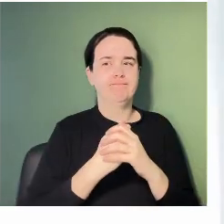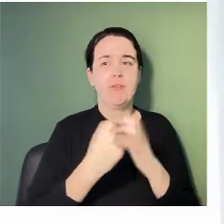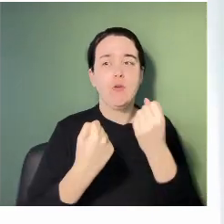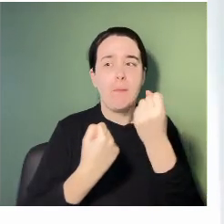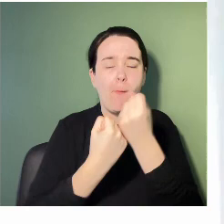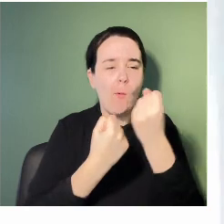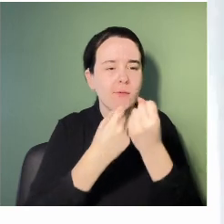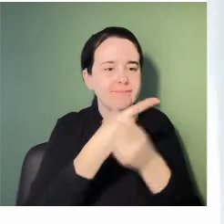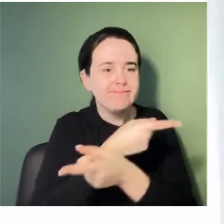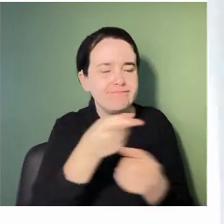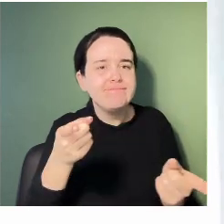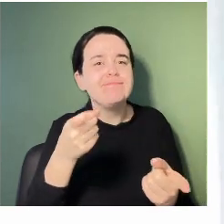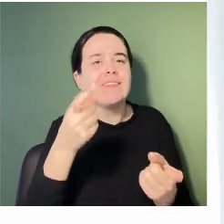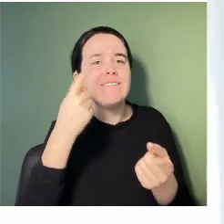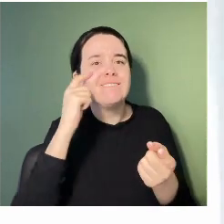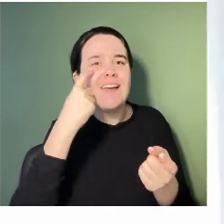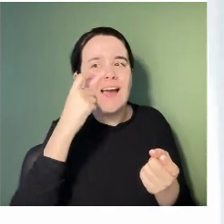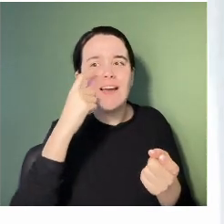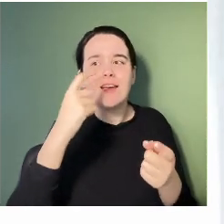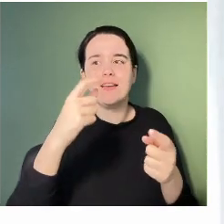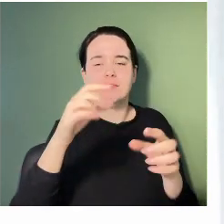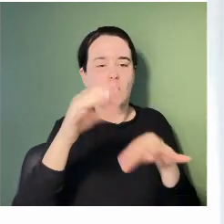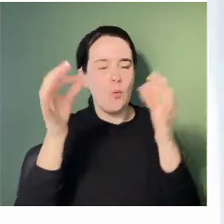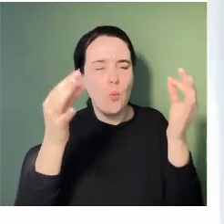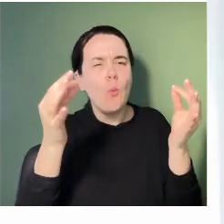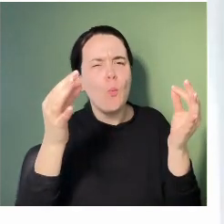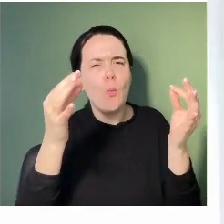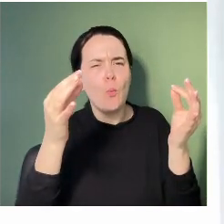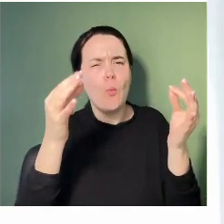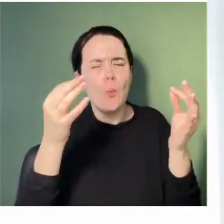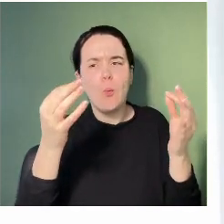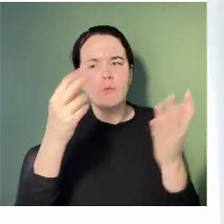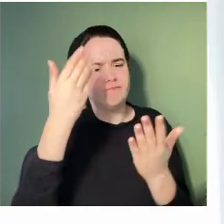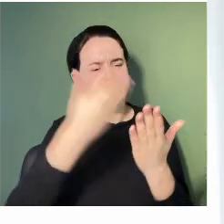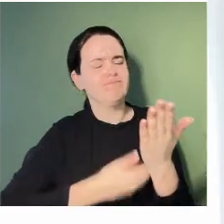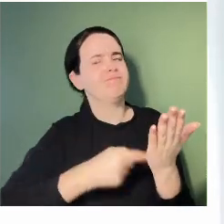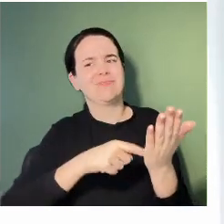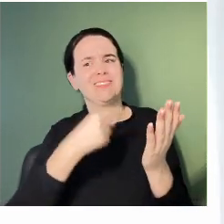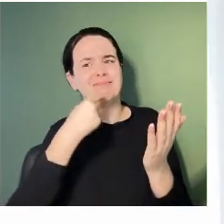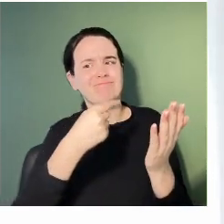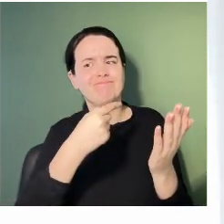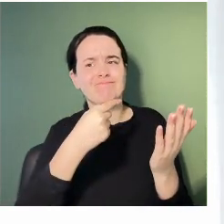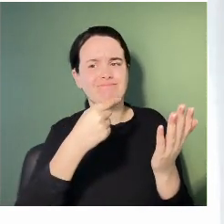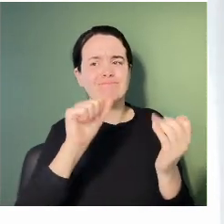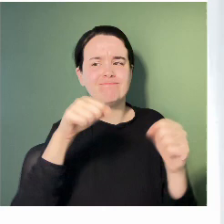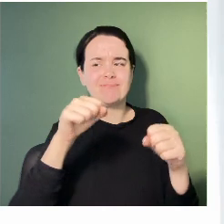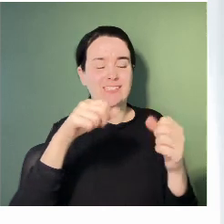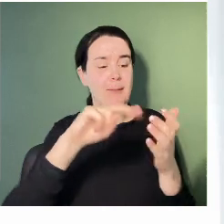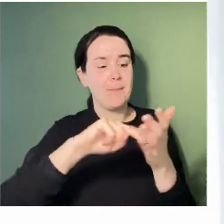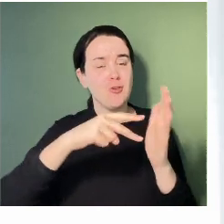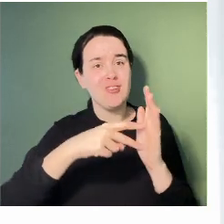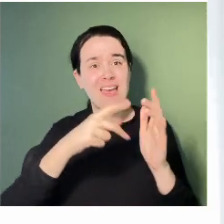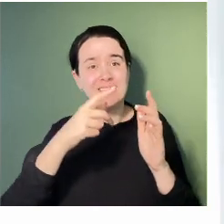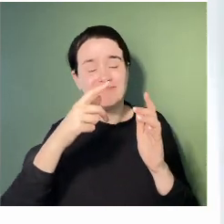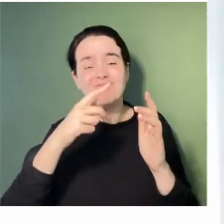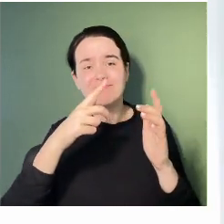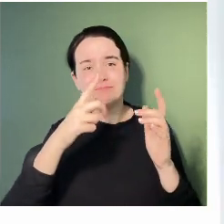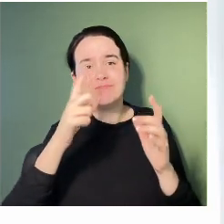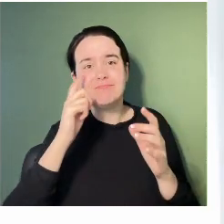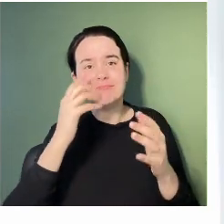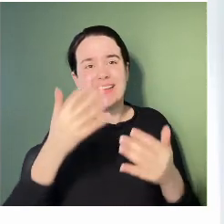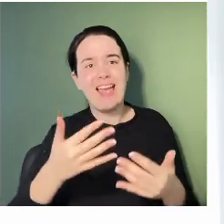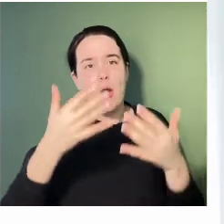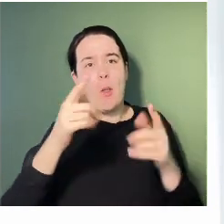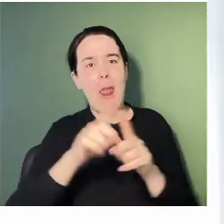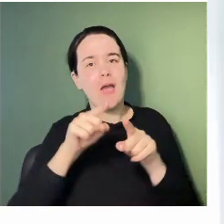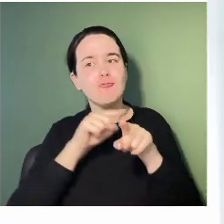by primary and secondary sources. And similar actually to Robin's Whose Vote Counts project, by tracking these parties